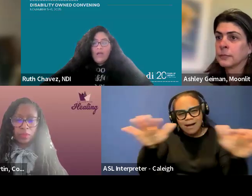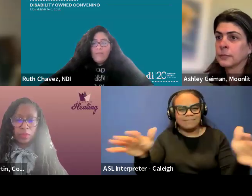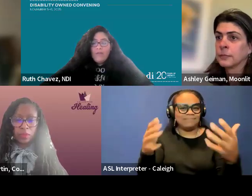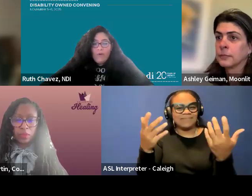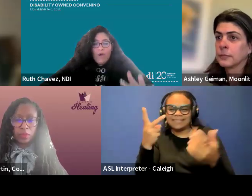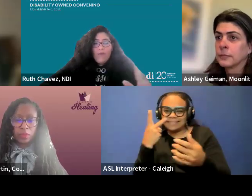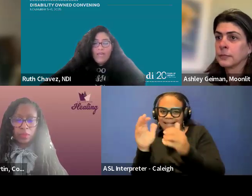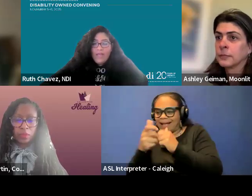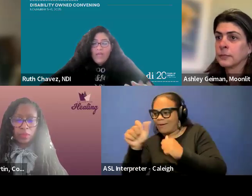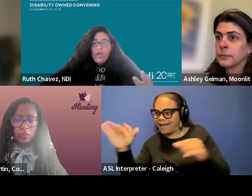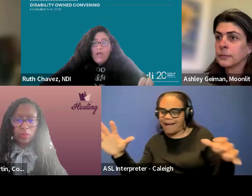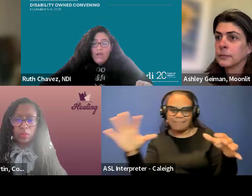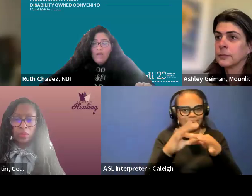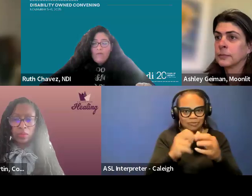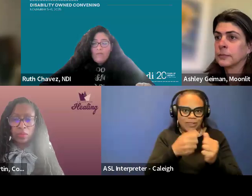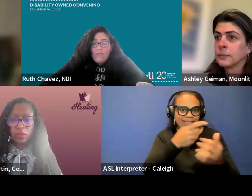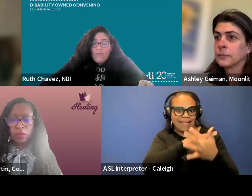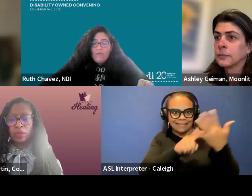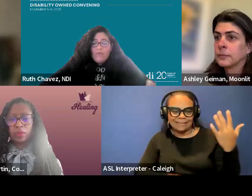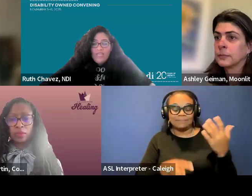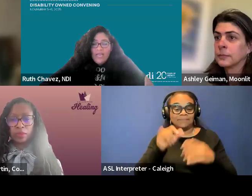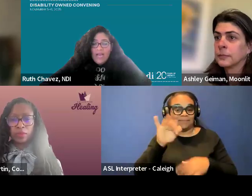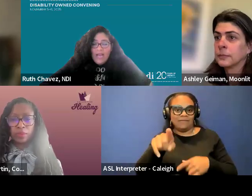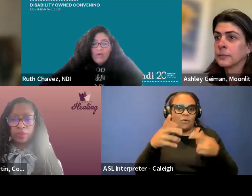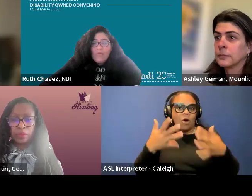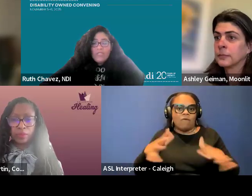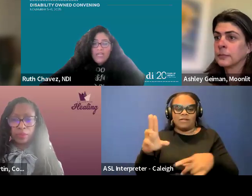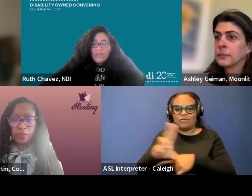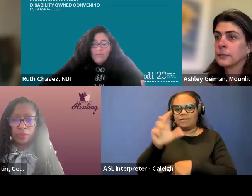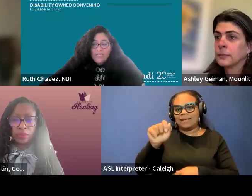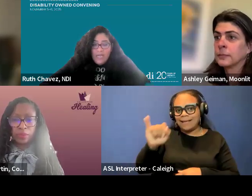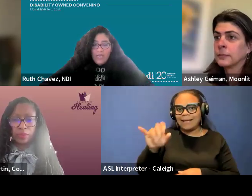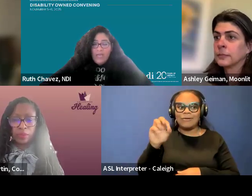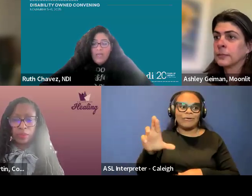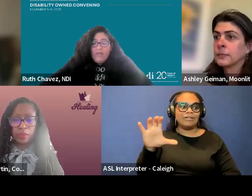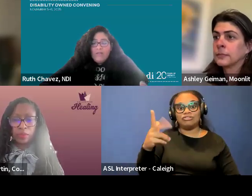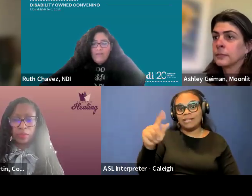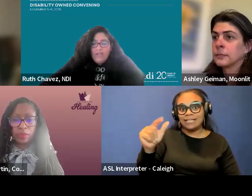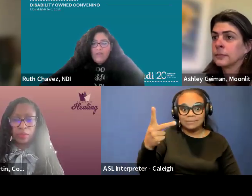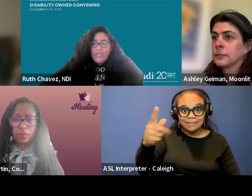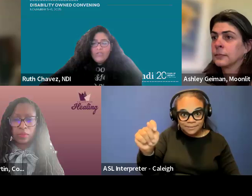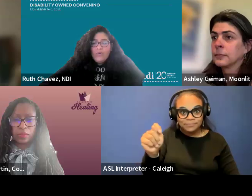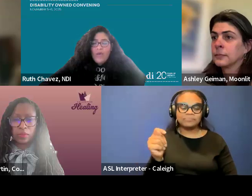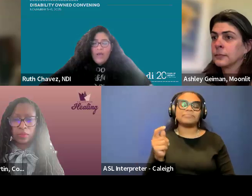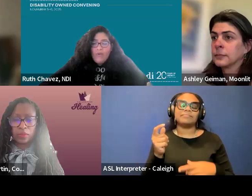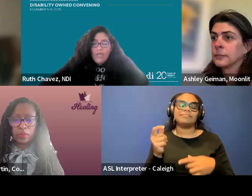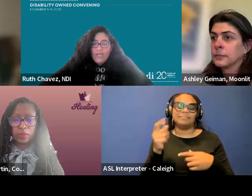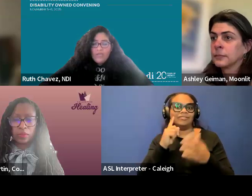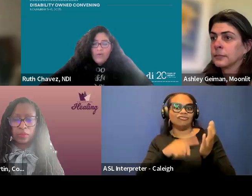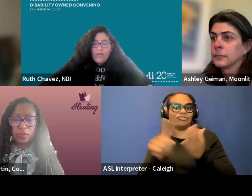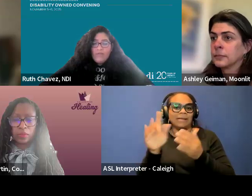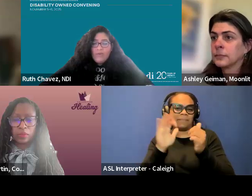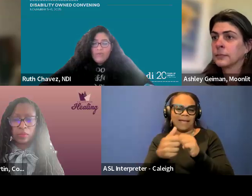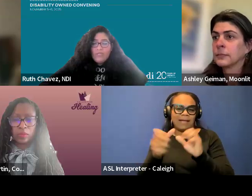definitely, if you're already using AI or ChatGPT, definitely look into how you